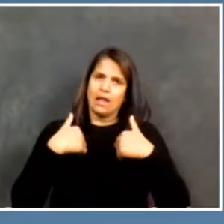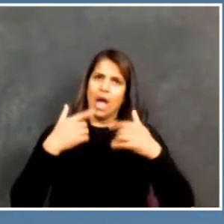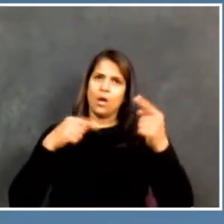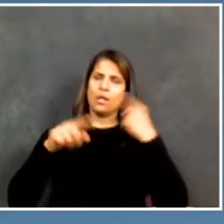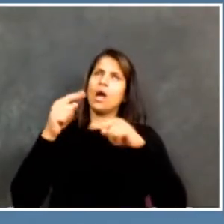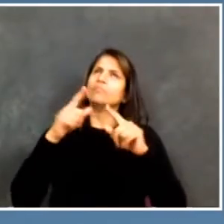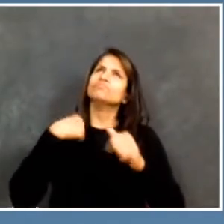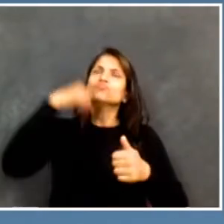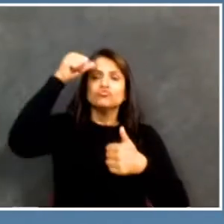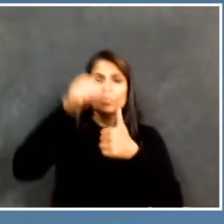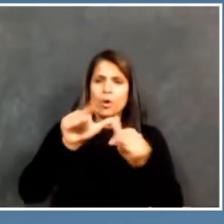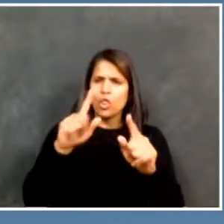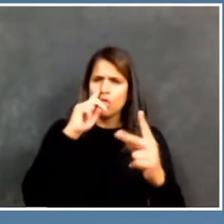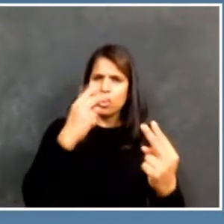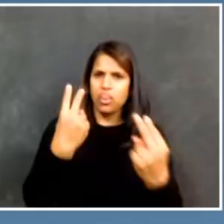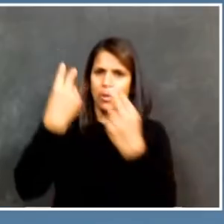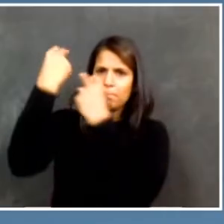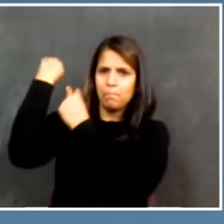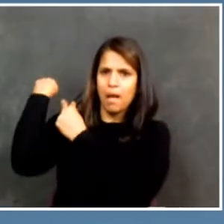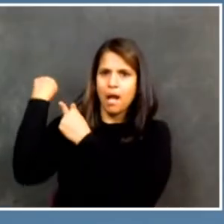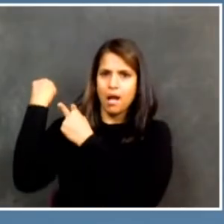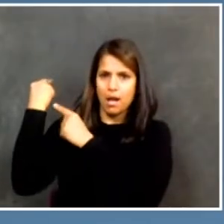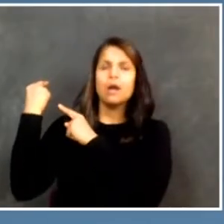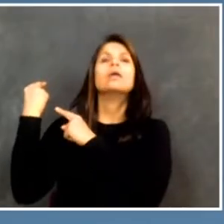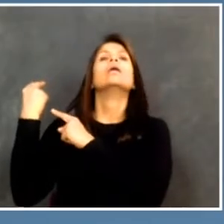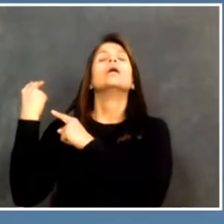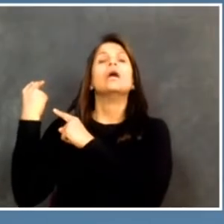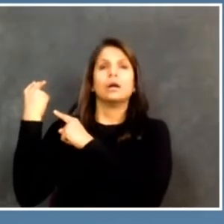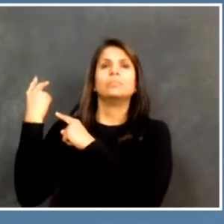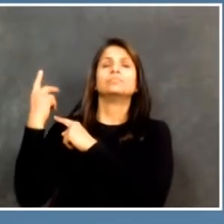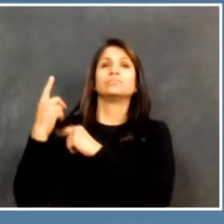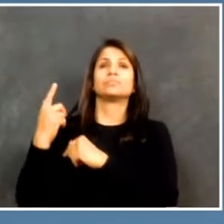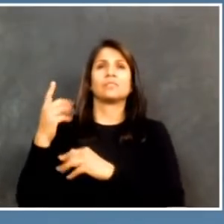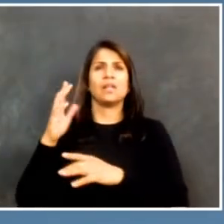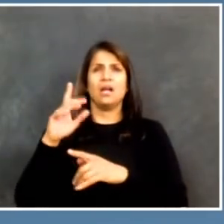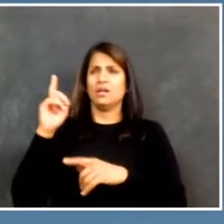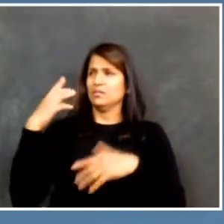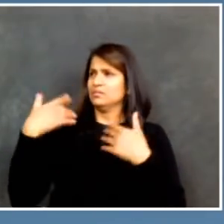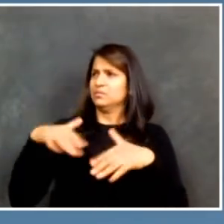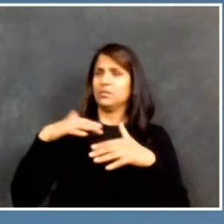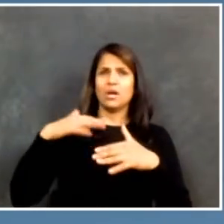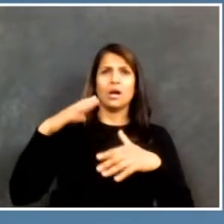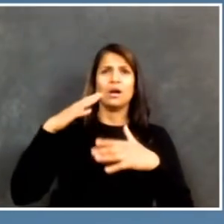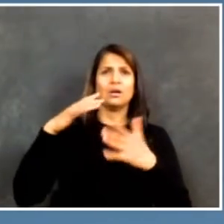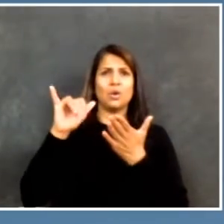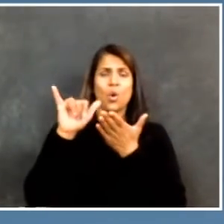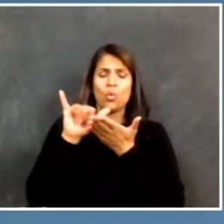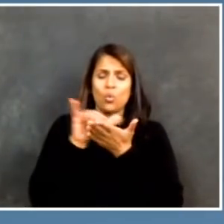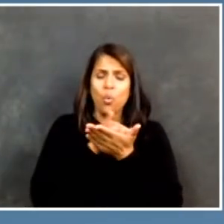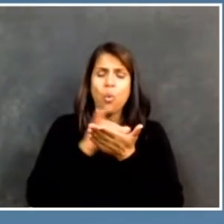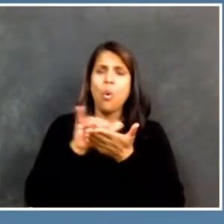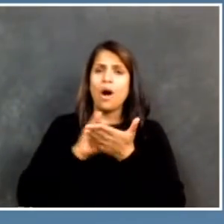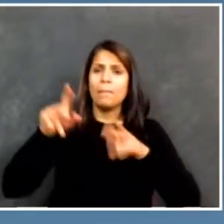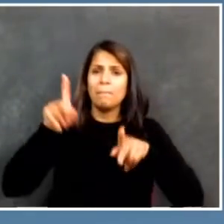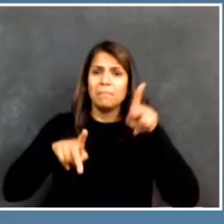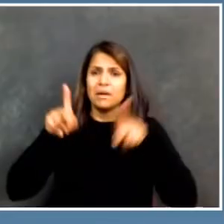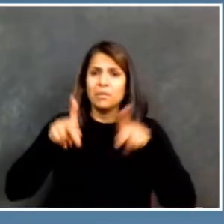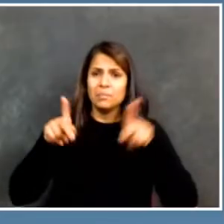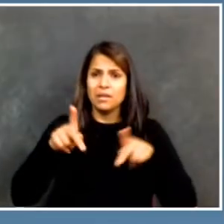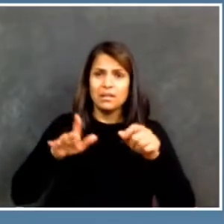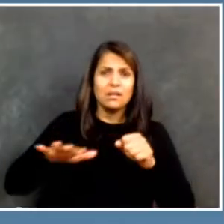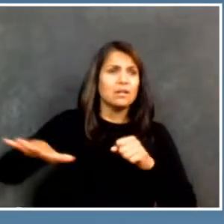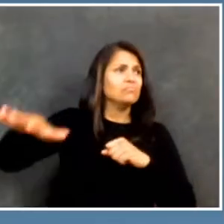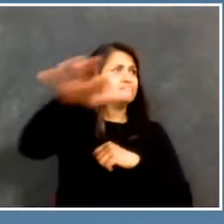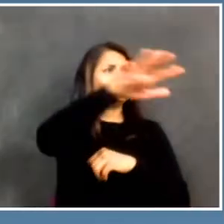off by saying that in the health department, we have started a moment of silence to really acknowledge the New Yorkers that have died because